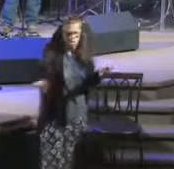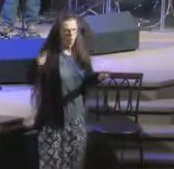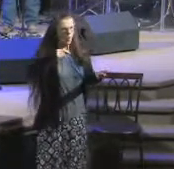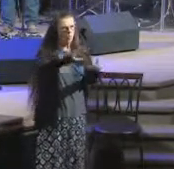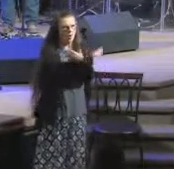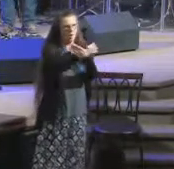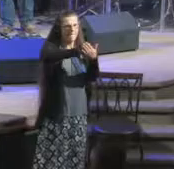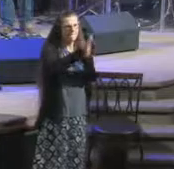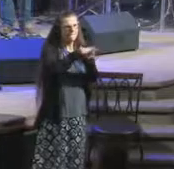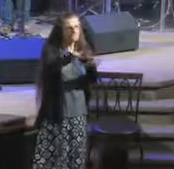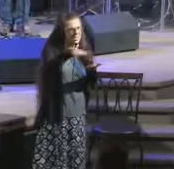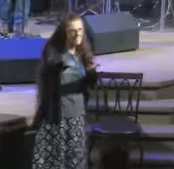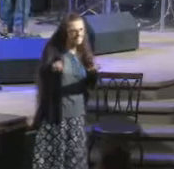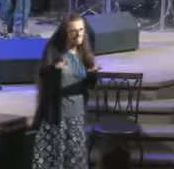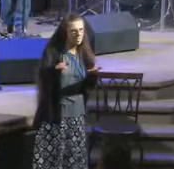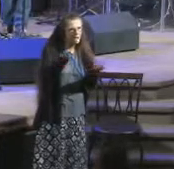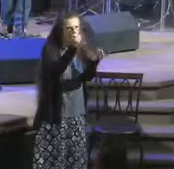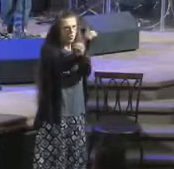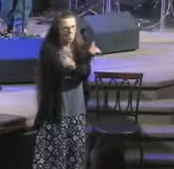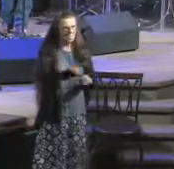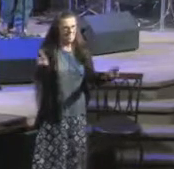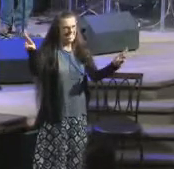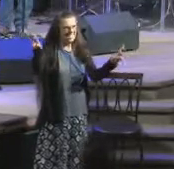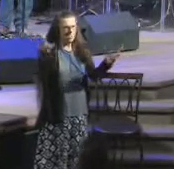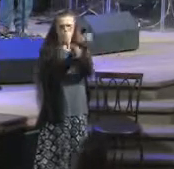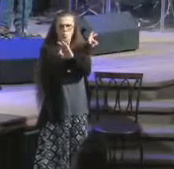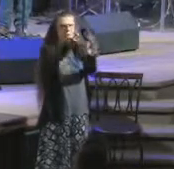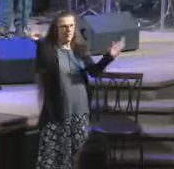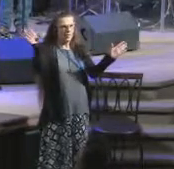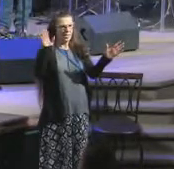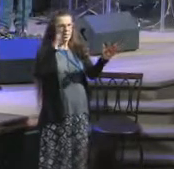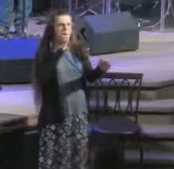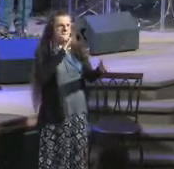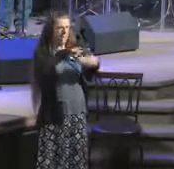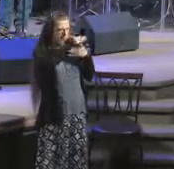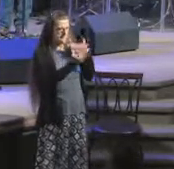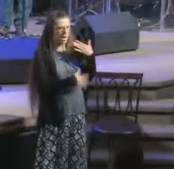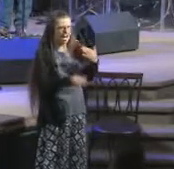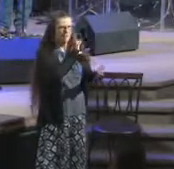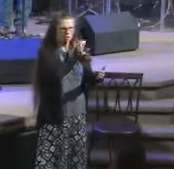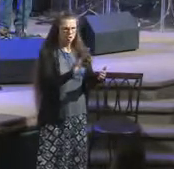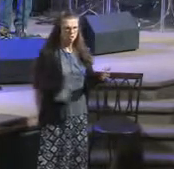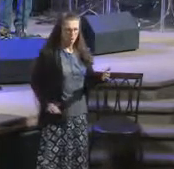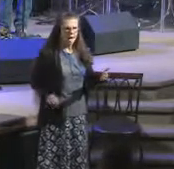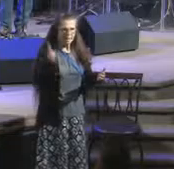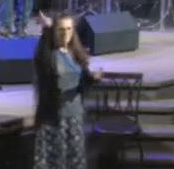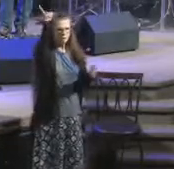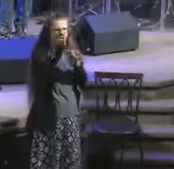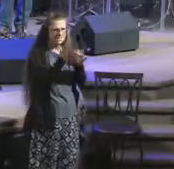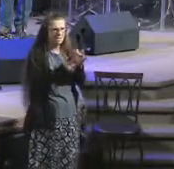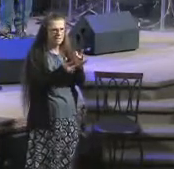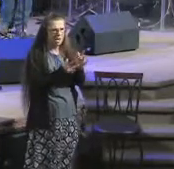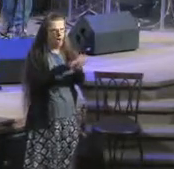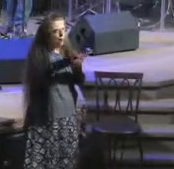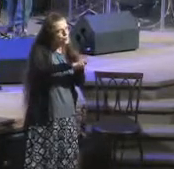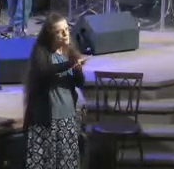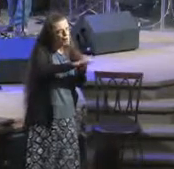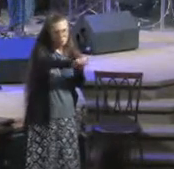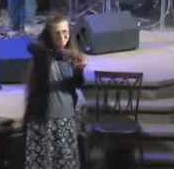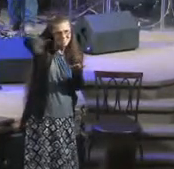are redeemed. We are set free by the blood of Jesus Christ, who washes away